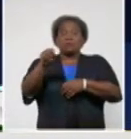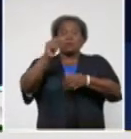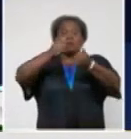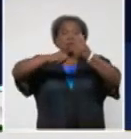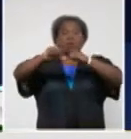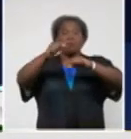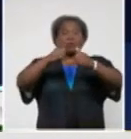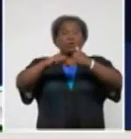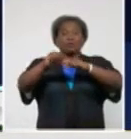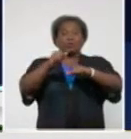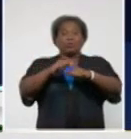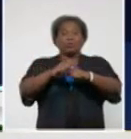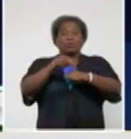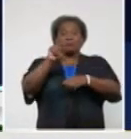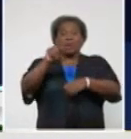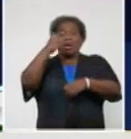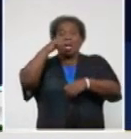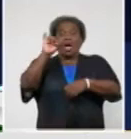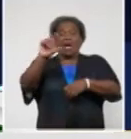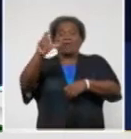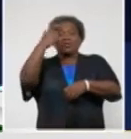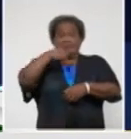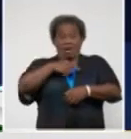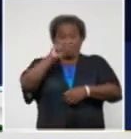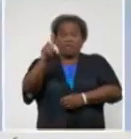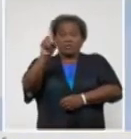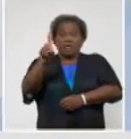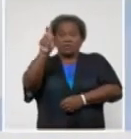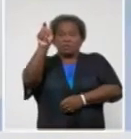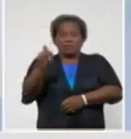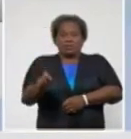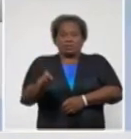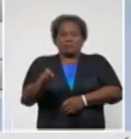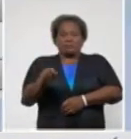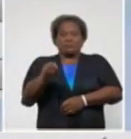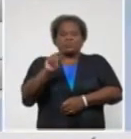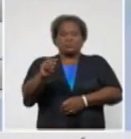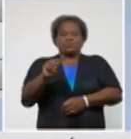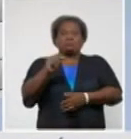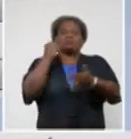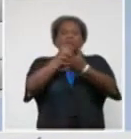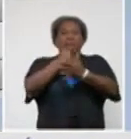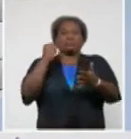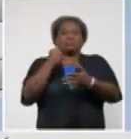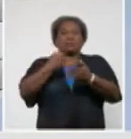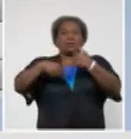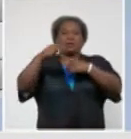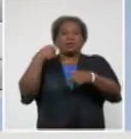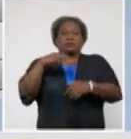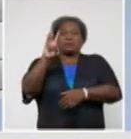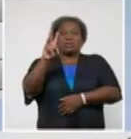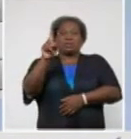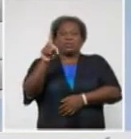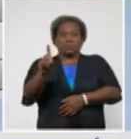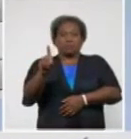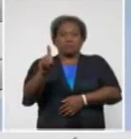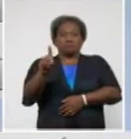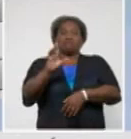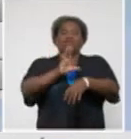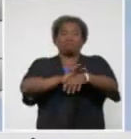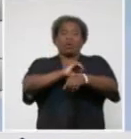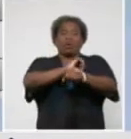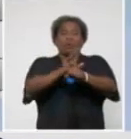ICA laboratories. Of the samples processed, 31 tested positive for